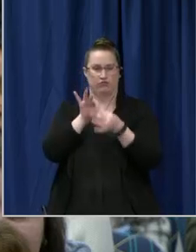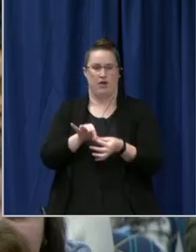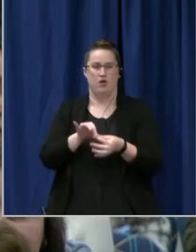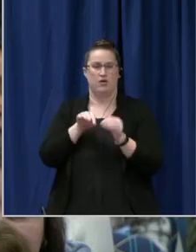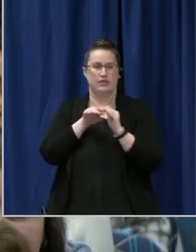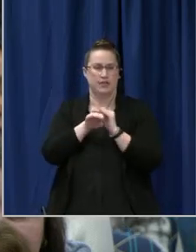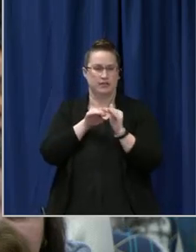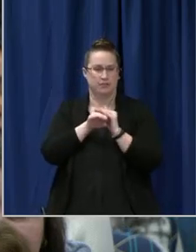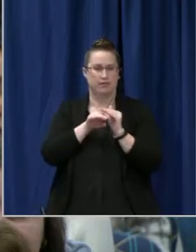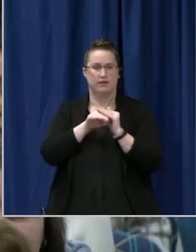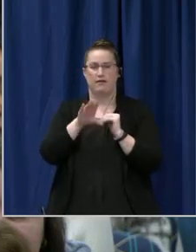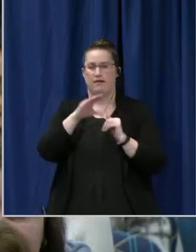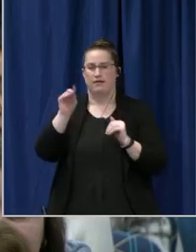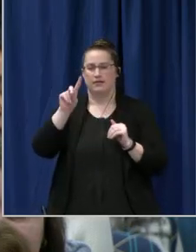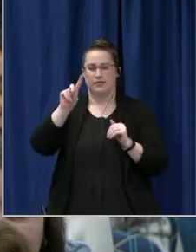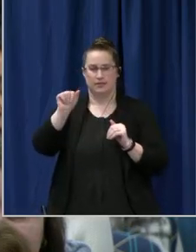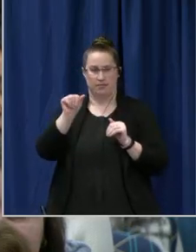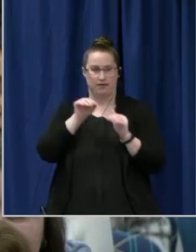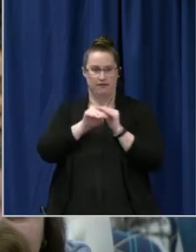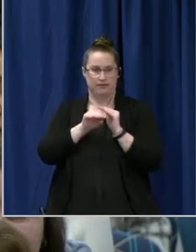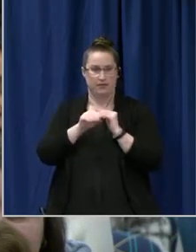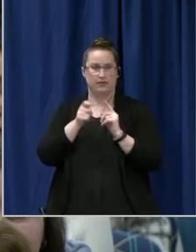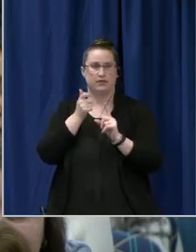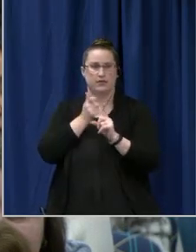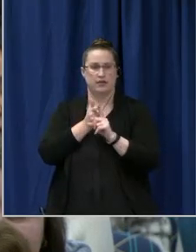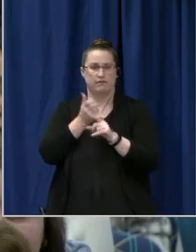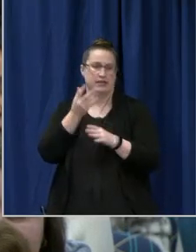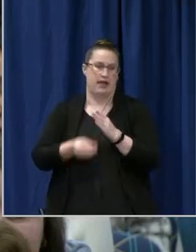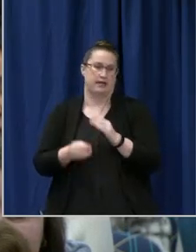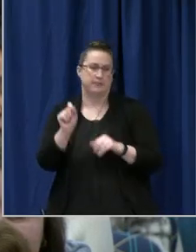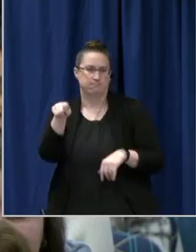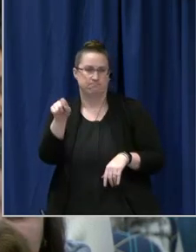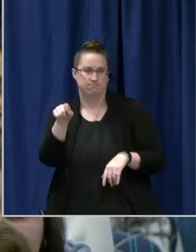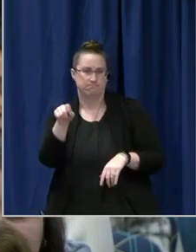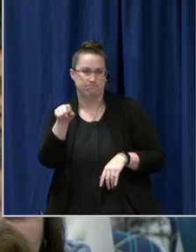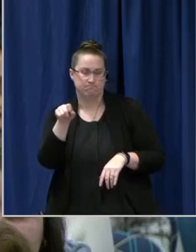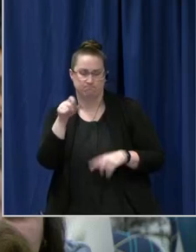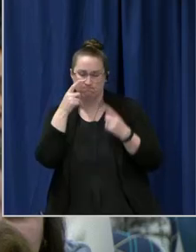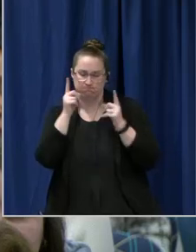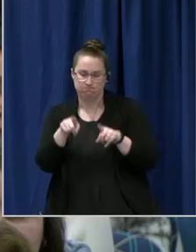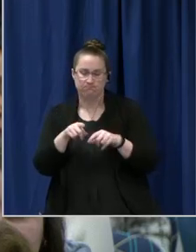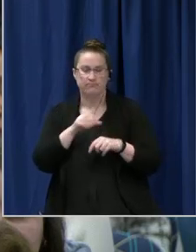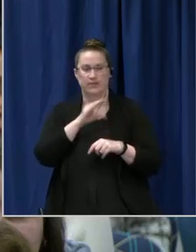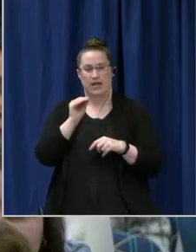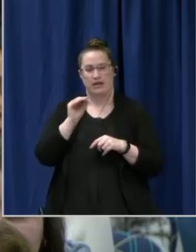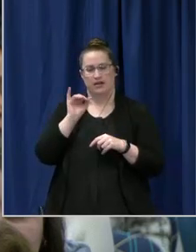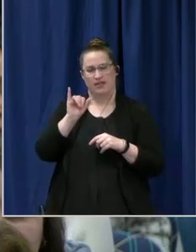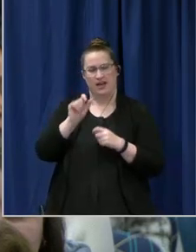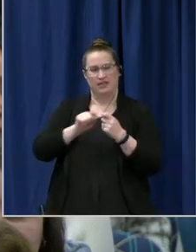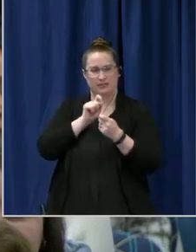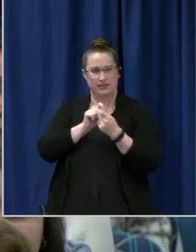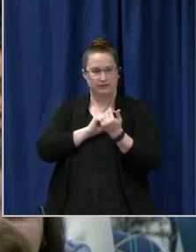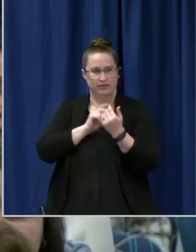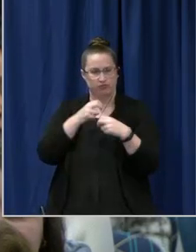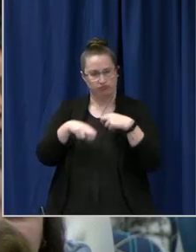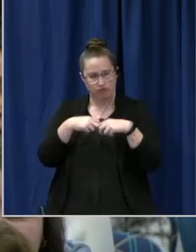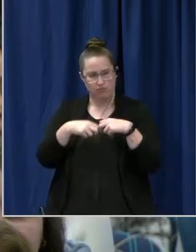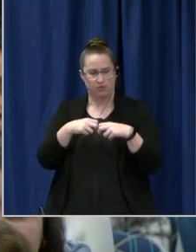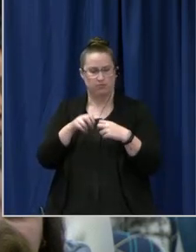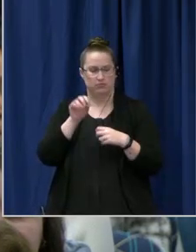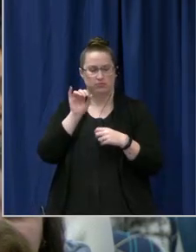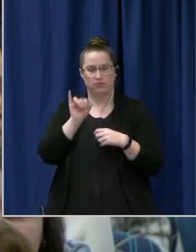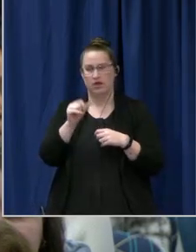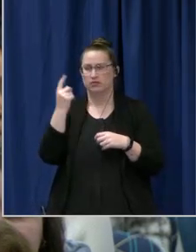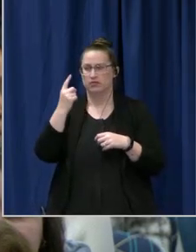accessibility and disability access is lacking, and this specific problem is something that